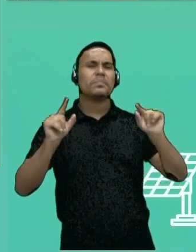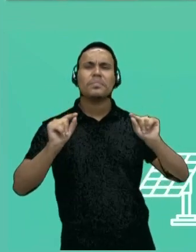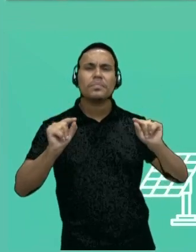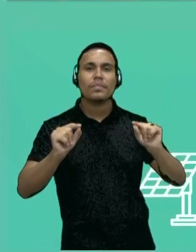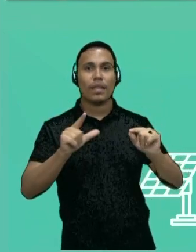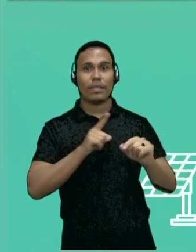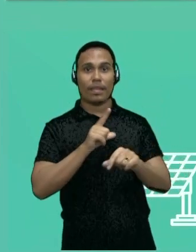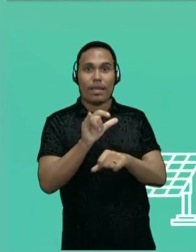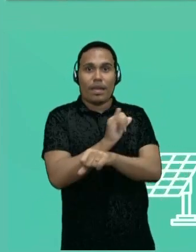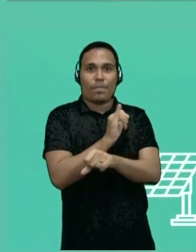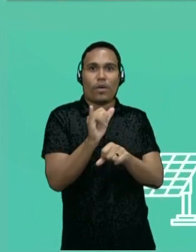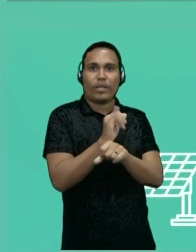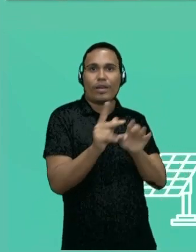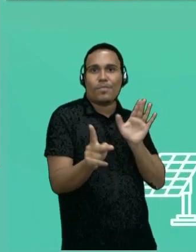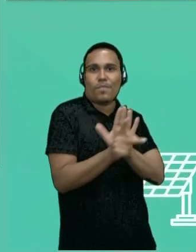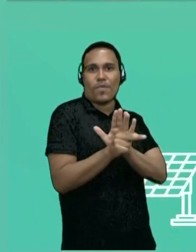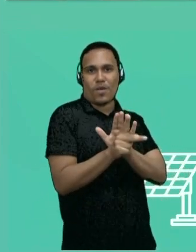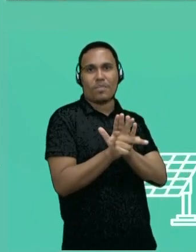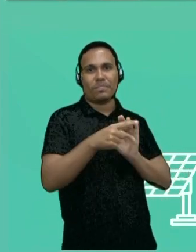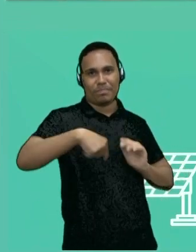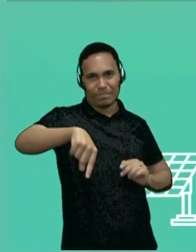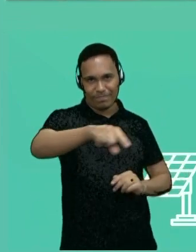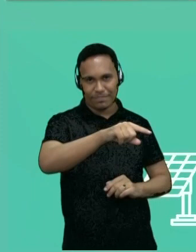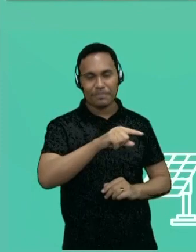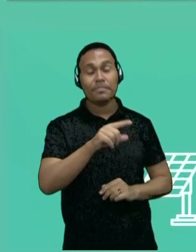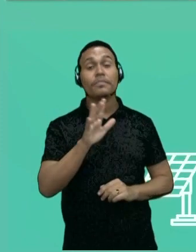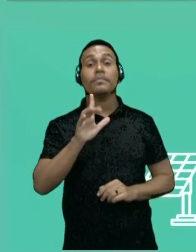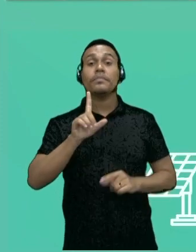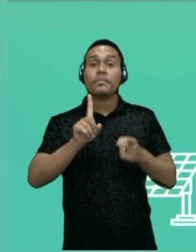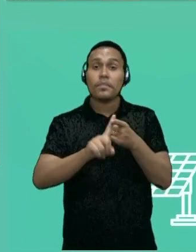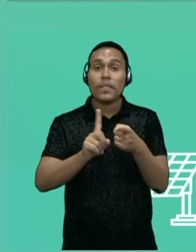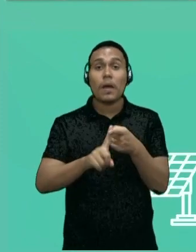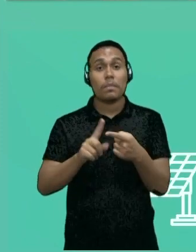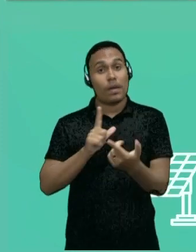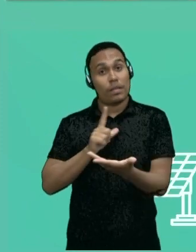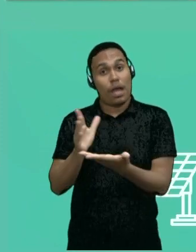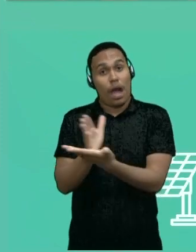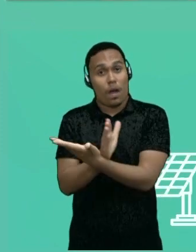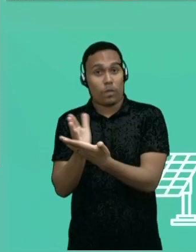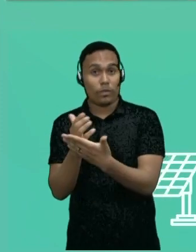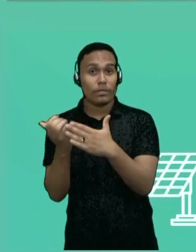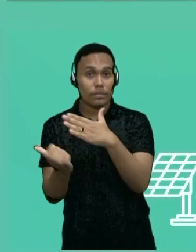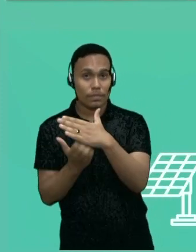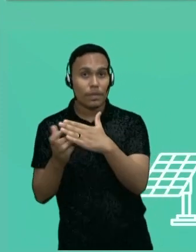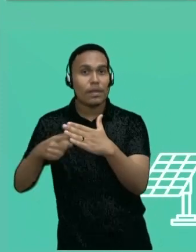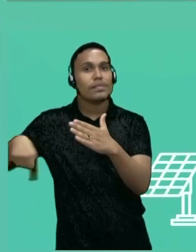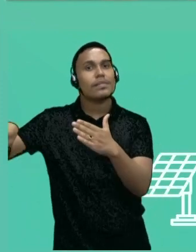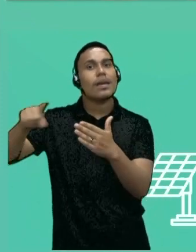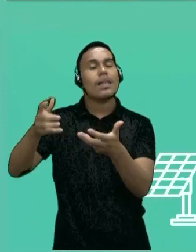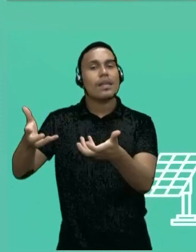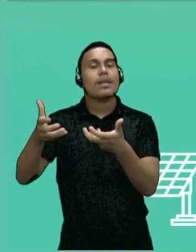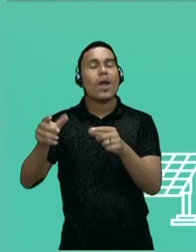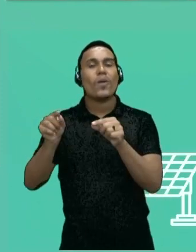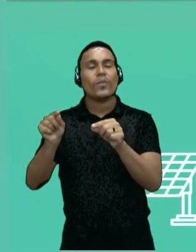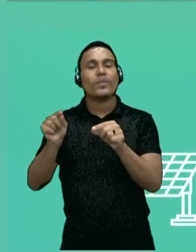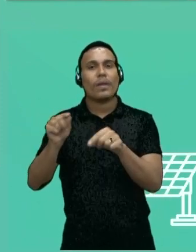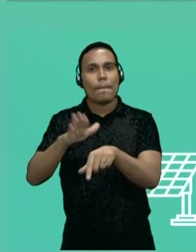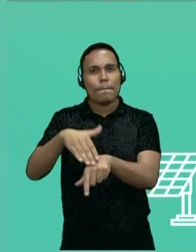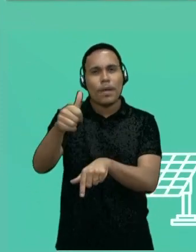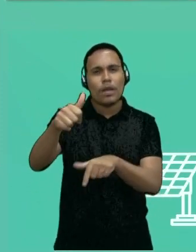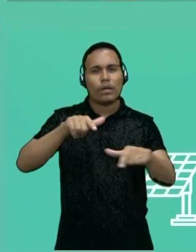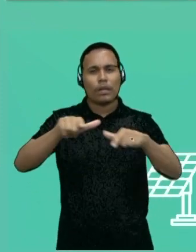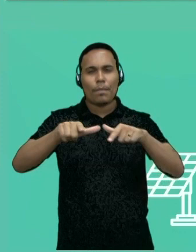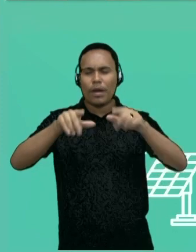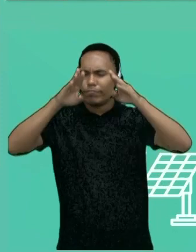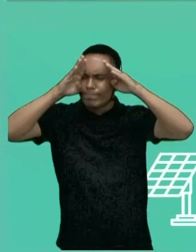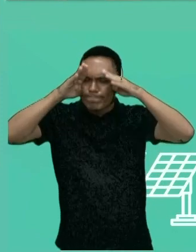Resources Management. But we also have companies who decide to specialize solely in green hydrogen production